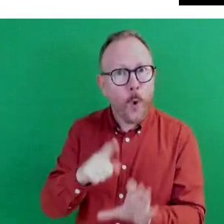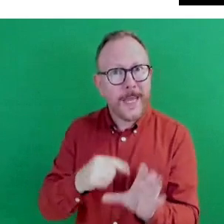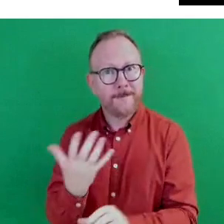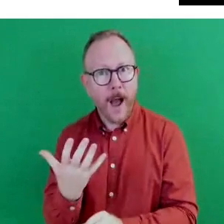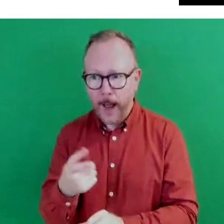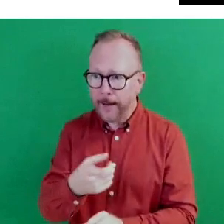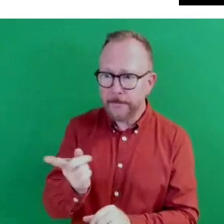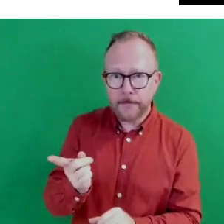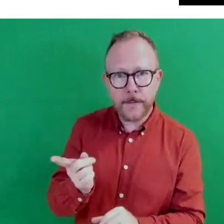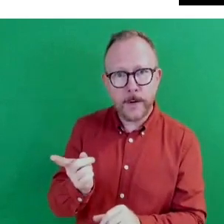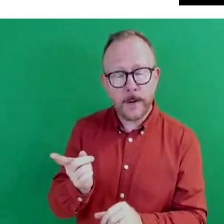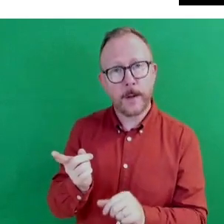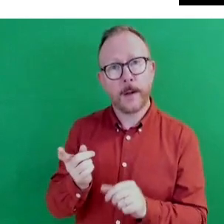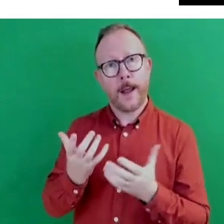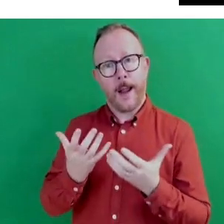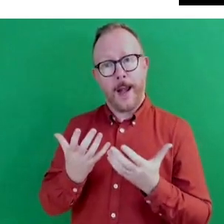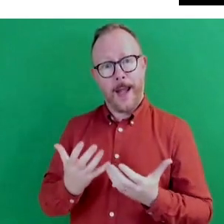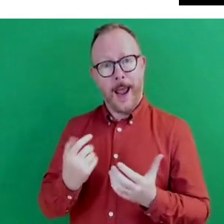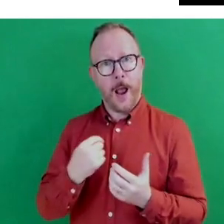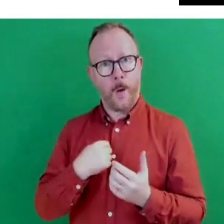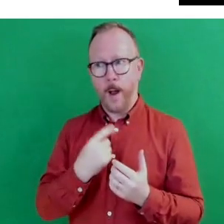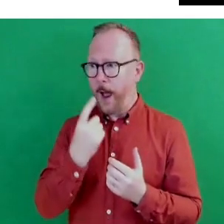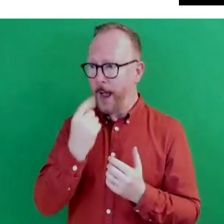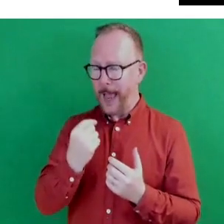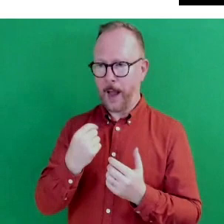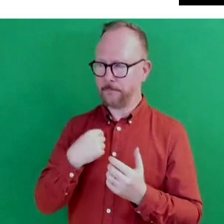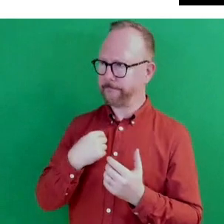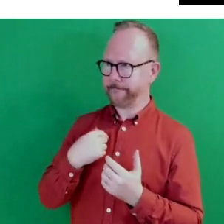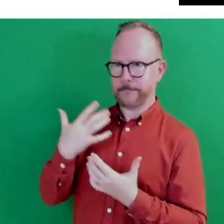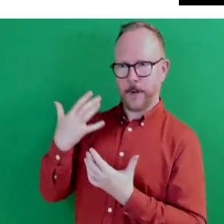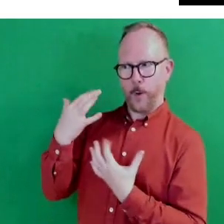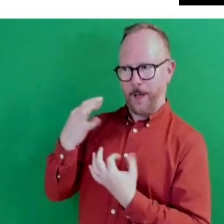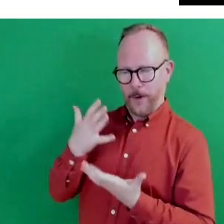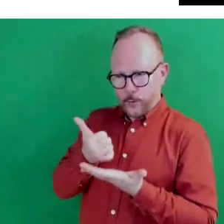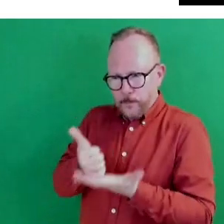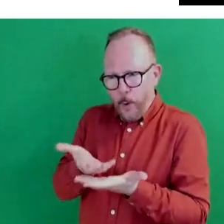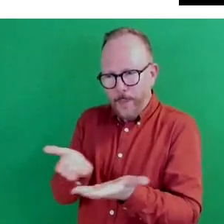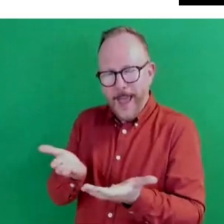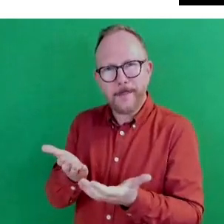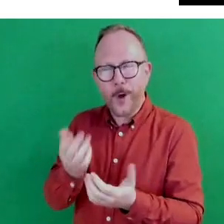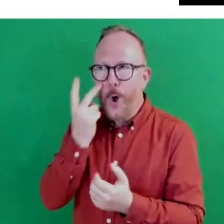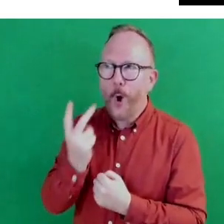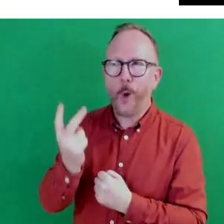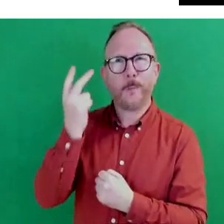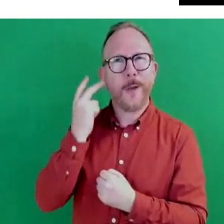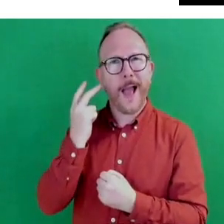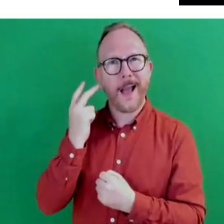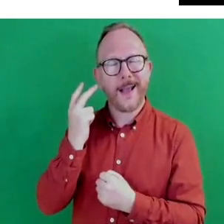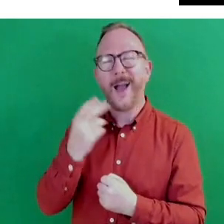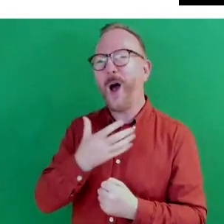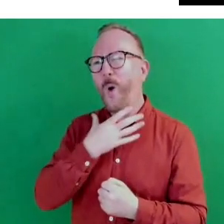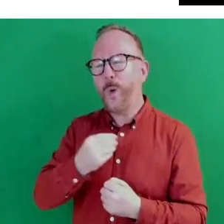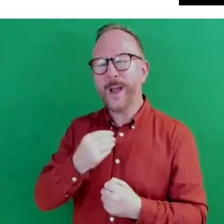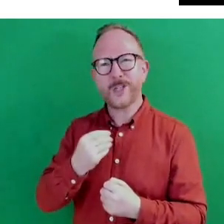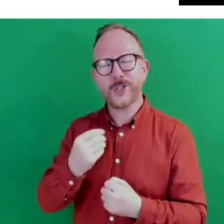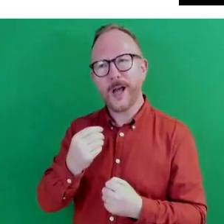now that I'm able to be that person to give the support, on reflection, I wish that I almost looked for these kind of roles